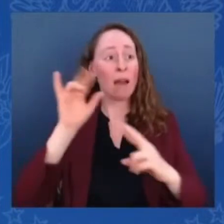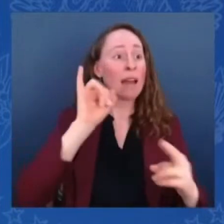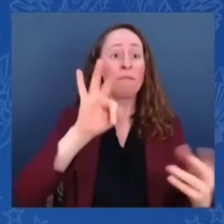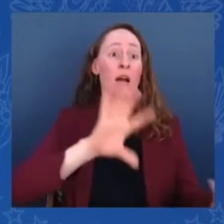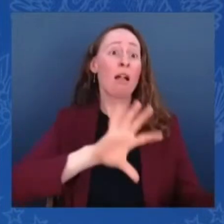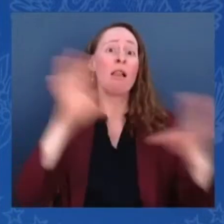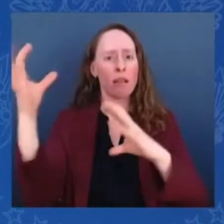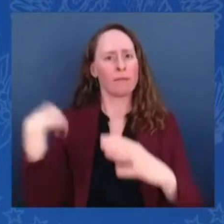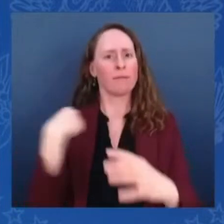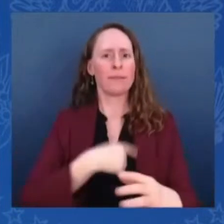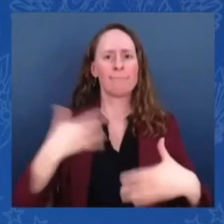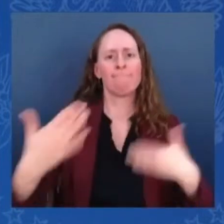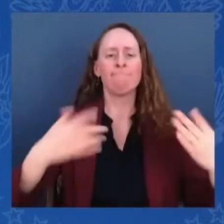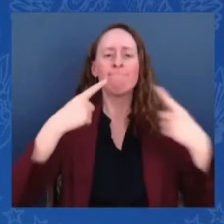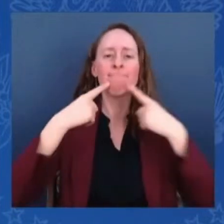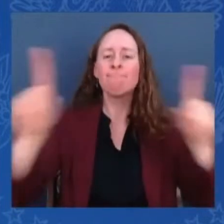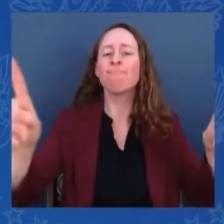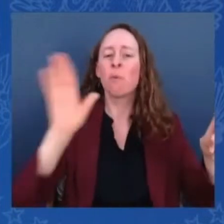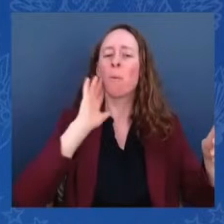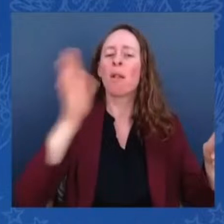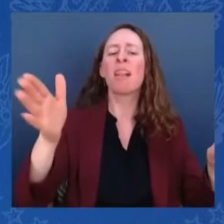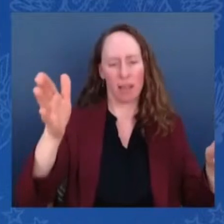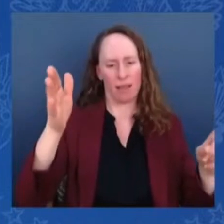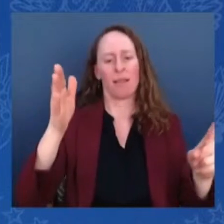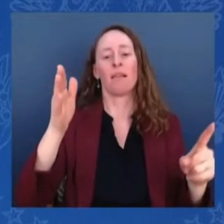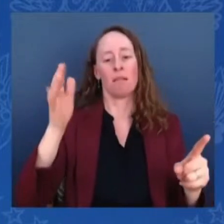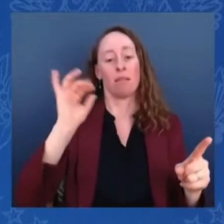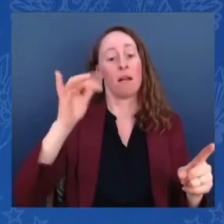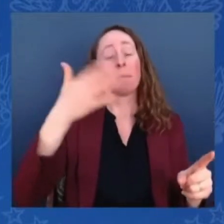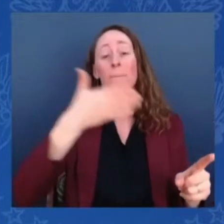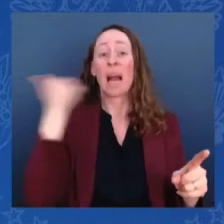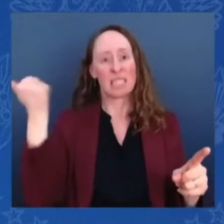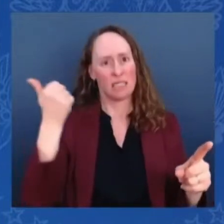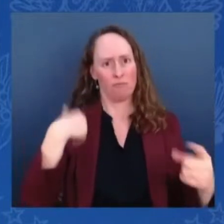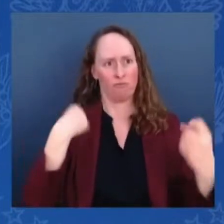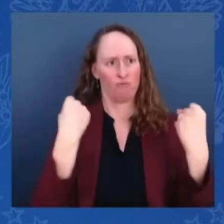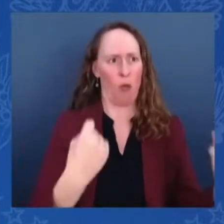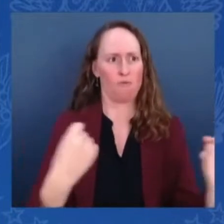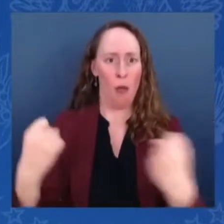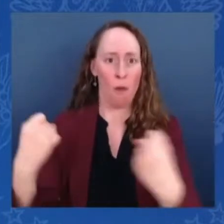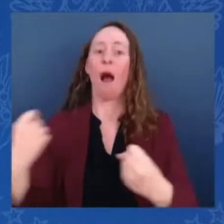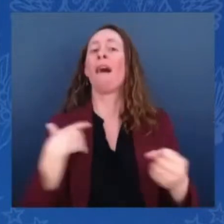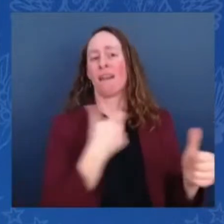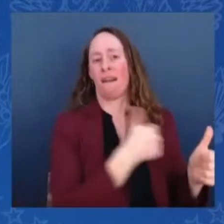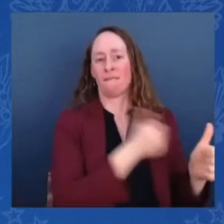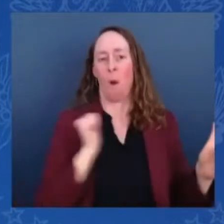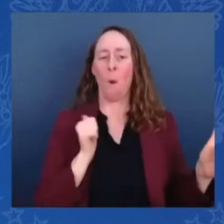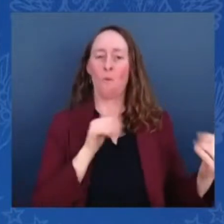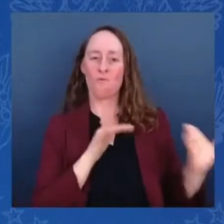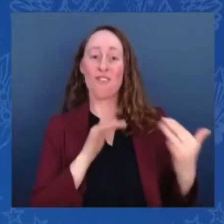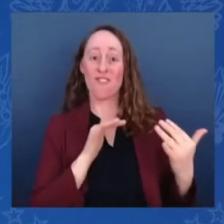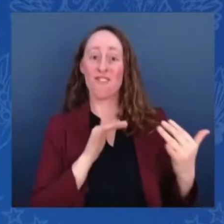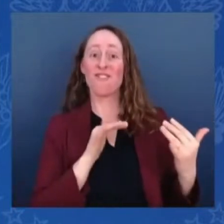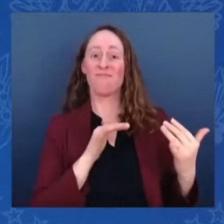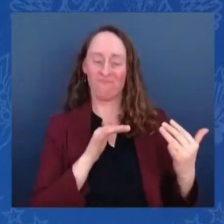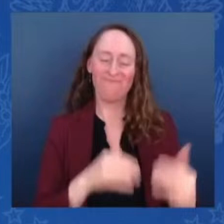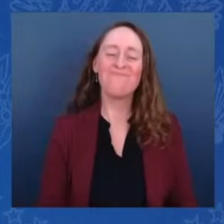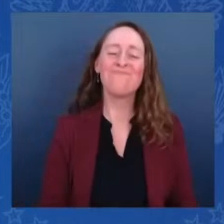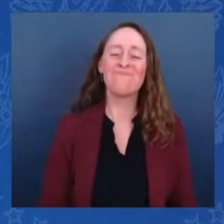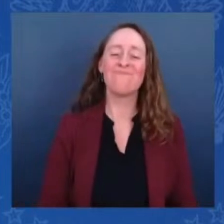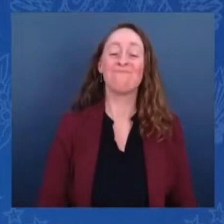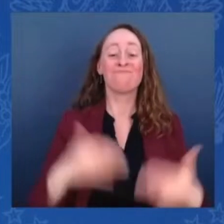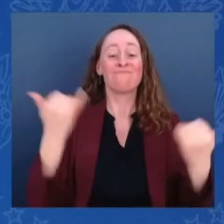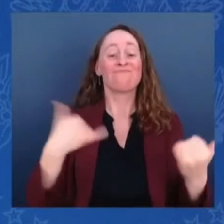to deter wars in the first place. Today, I can report to the American people,